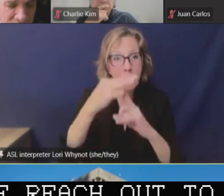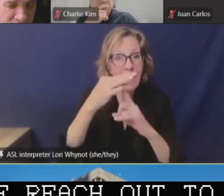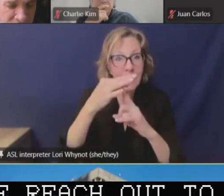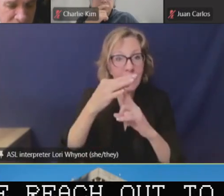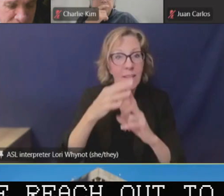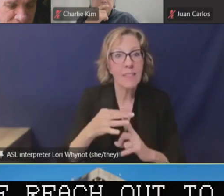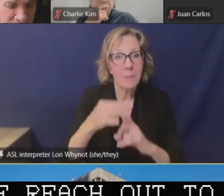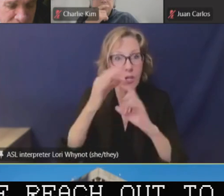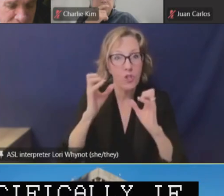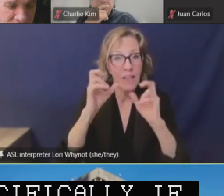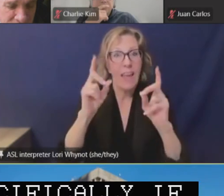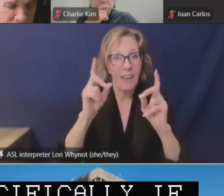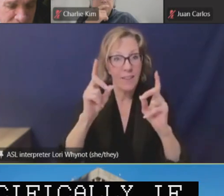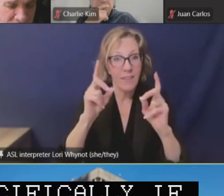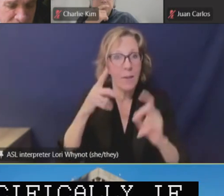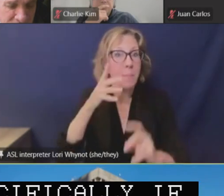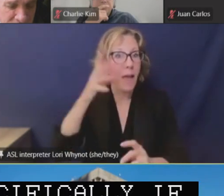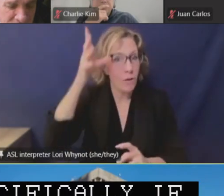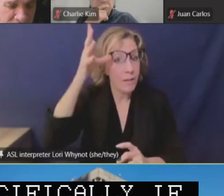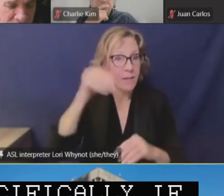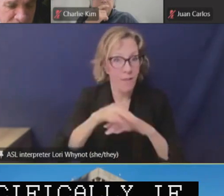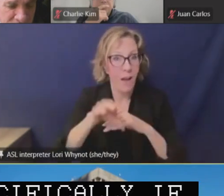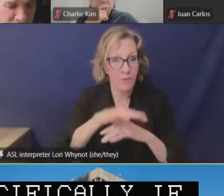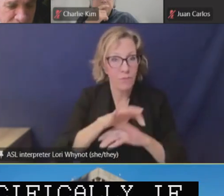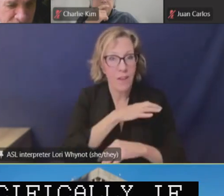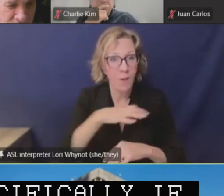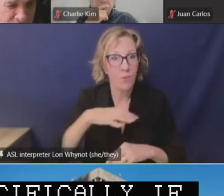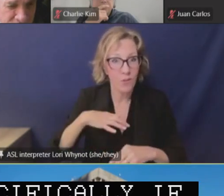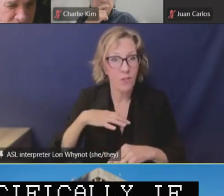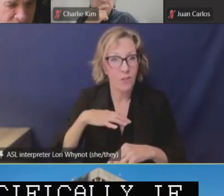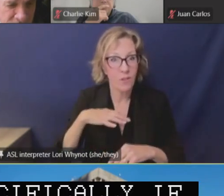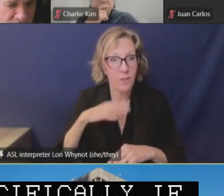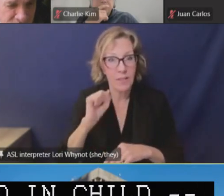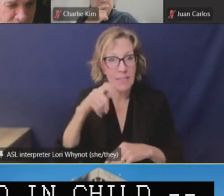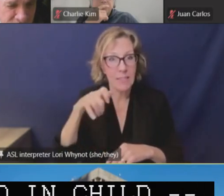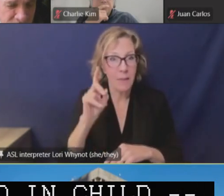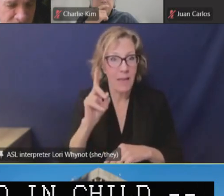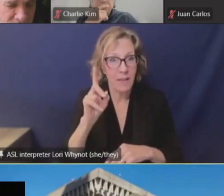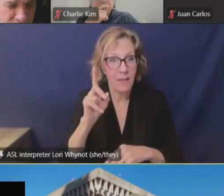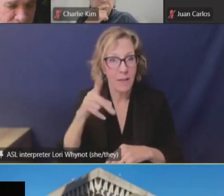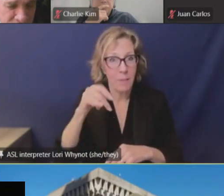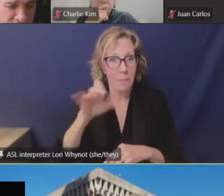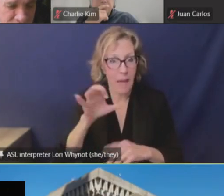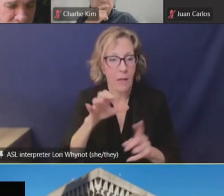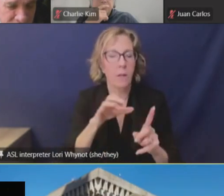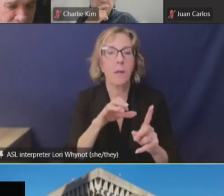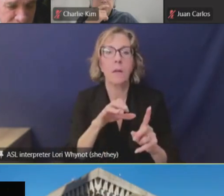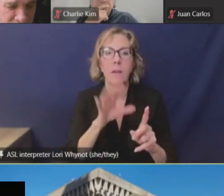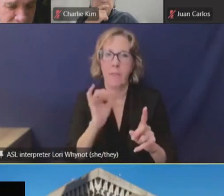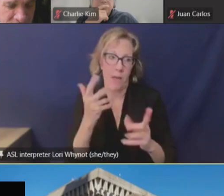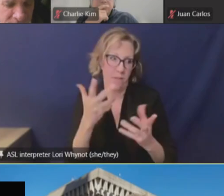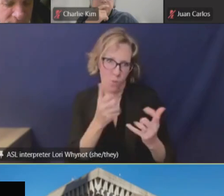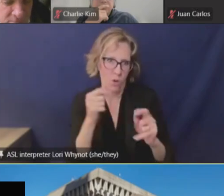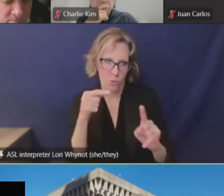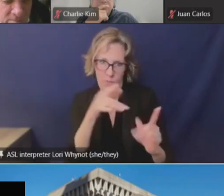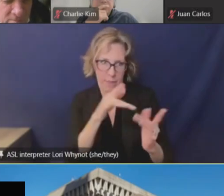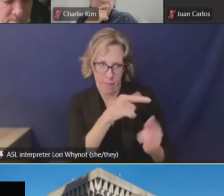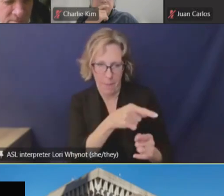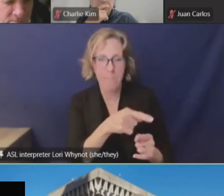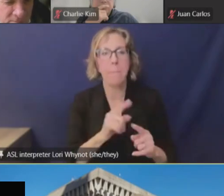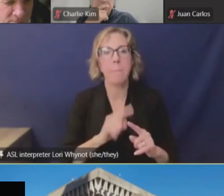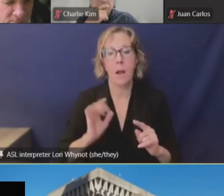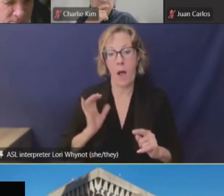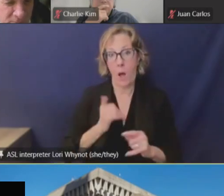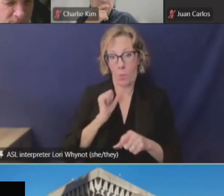Advisory Council, things like that. But we're really just focusing on our work and trying to